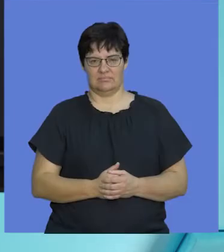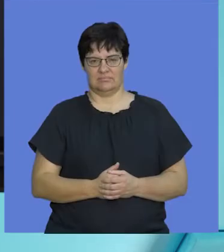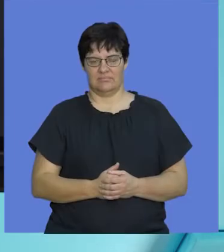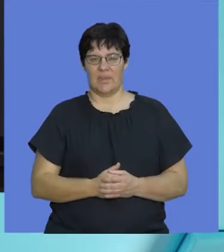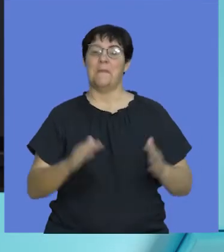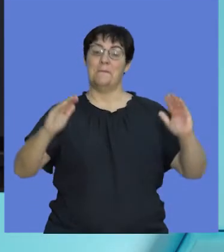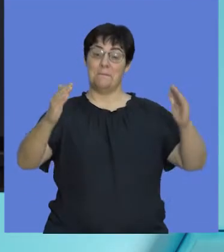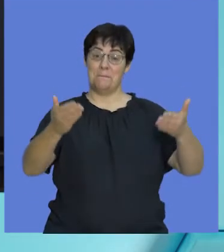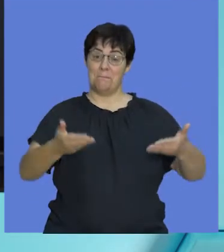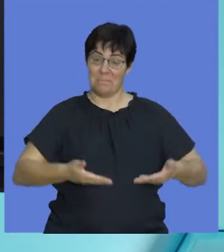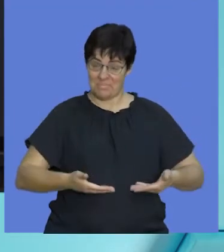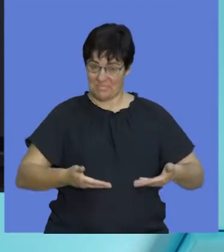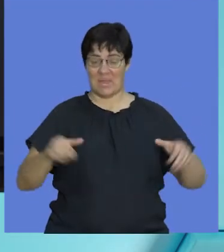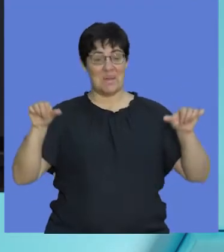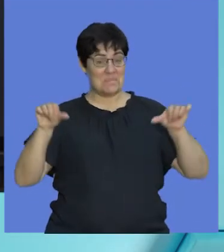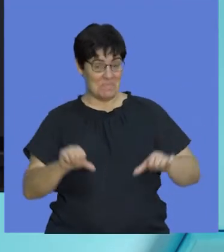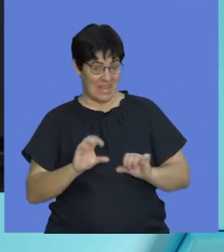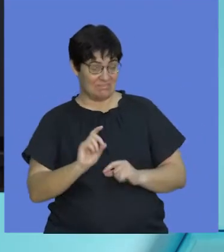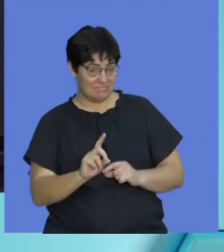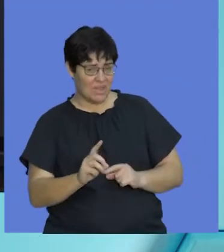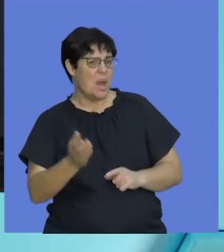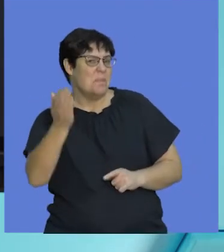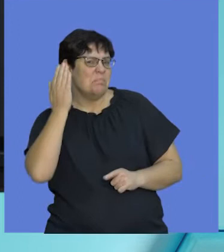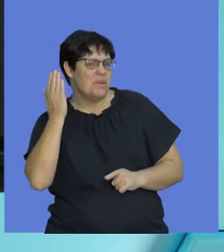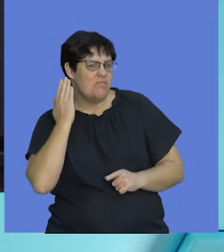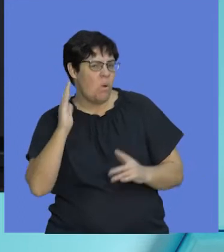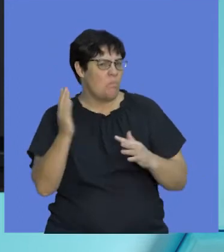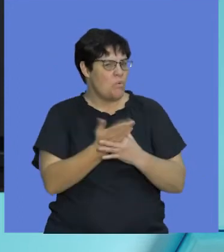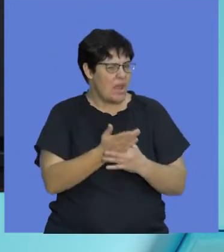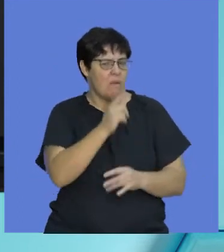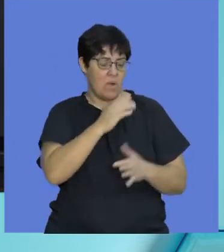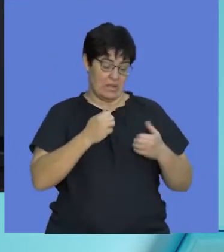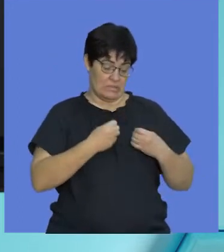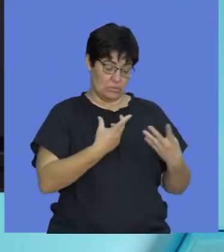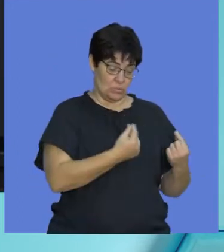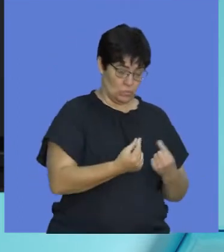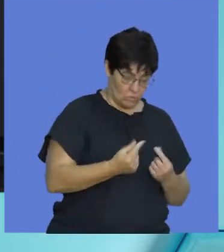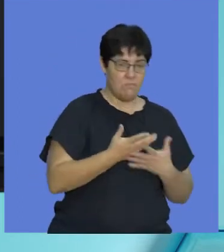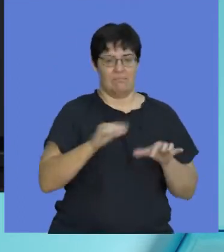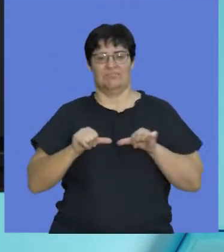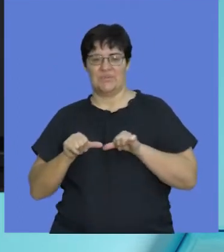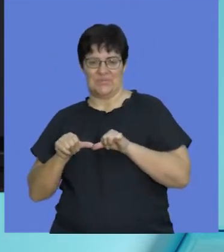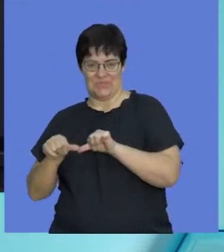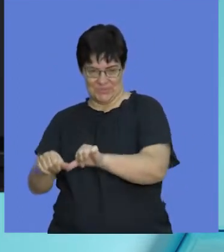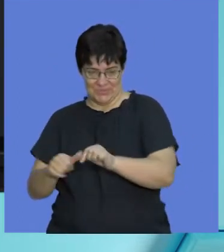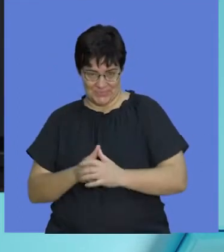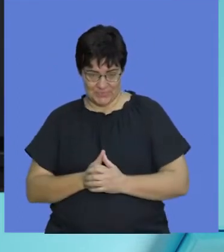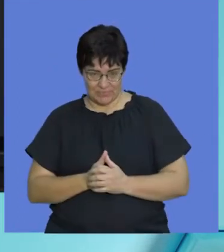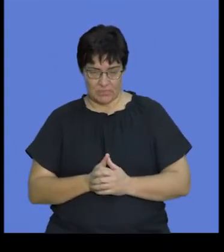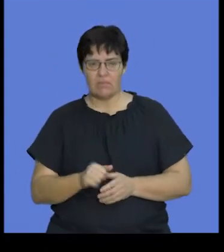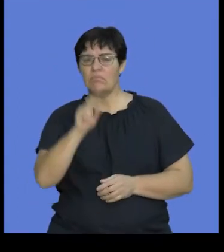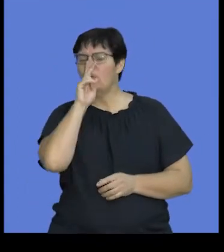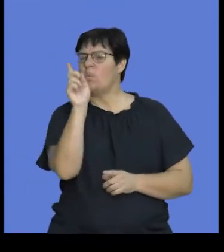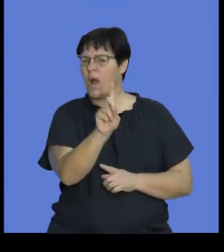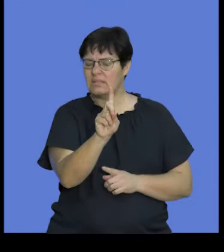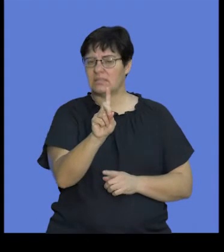Welcome back. We're going to carry on with what we started before your short break. All right, so just to remind you, we are looking at